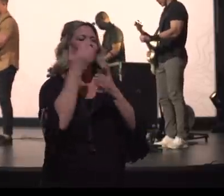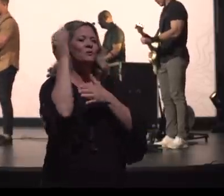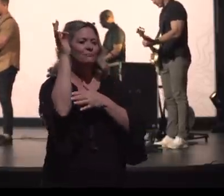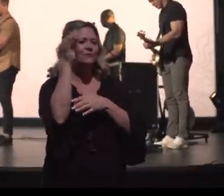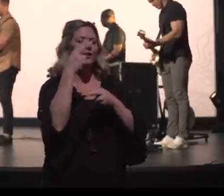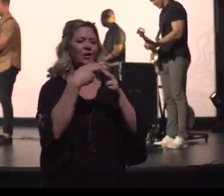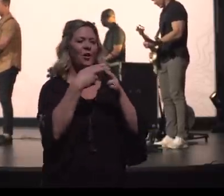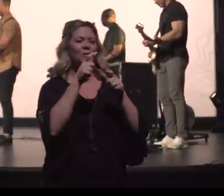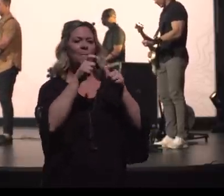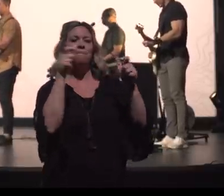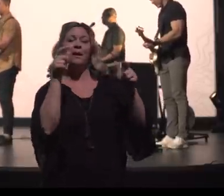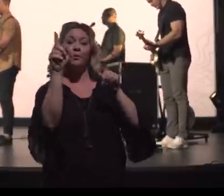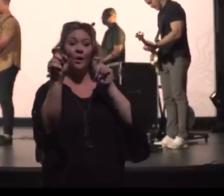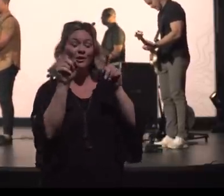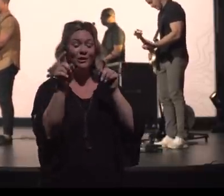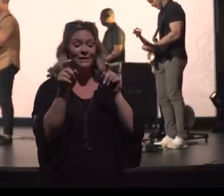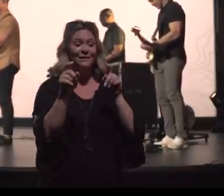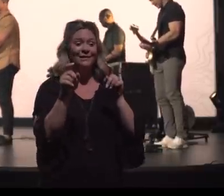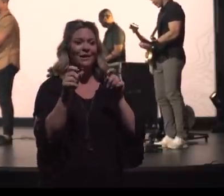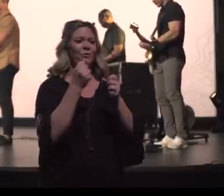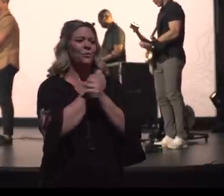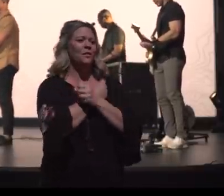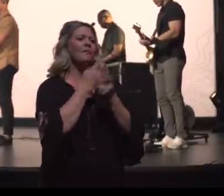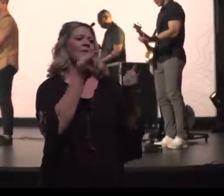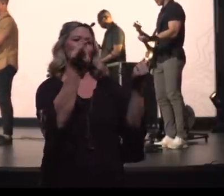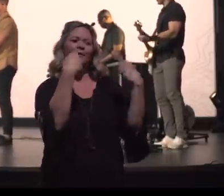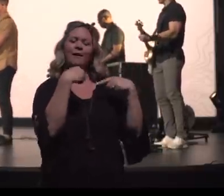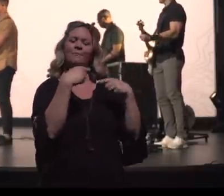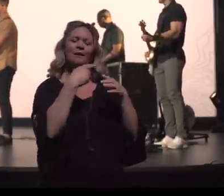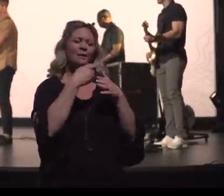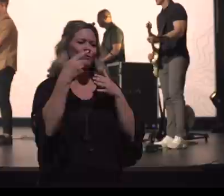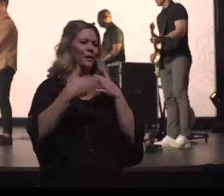going to be great, called Big Questions. We'd love to have you be back here next